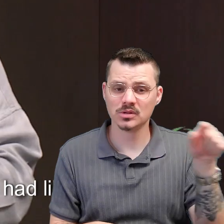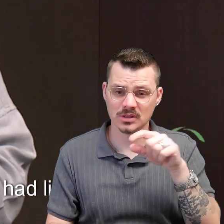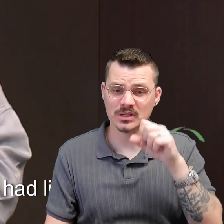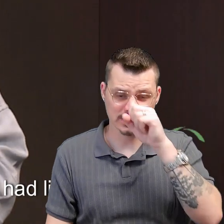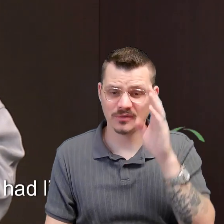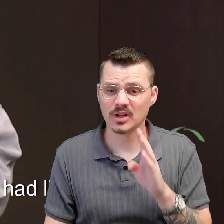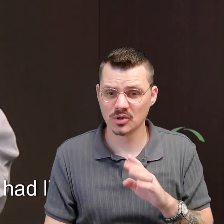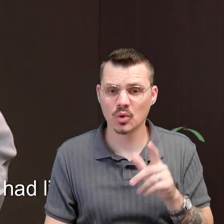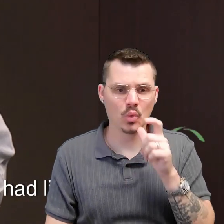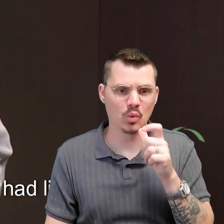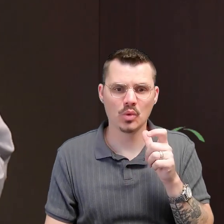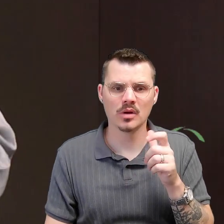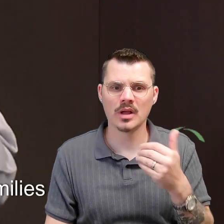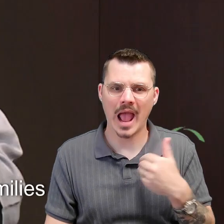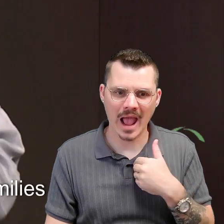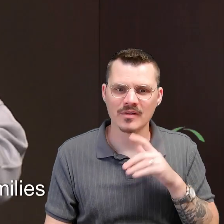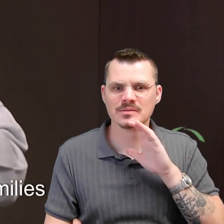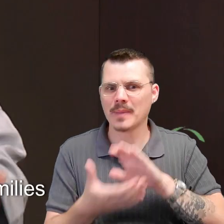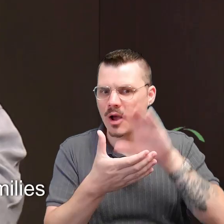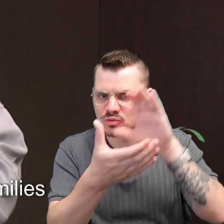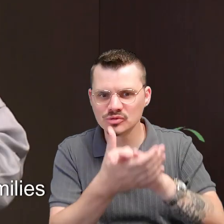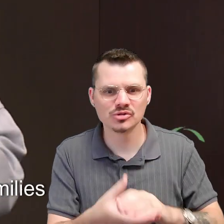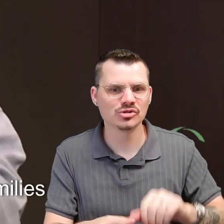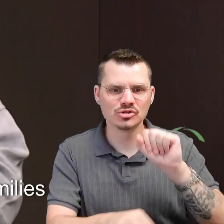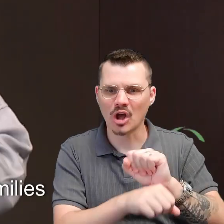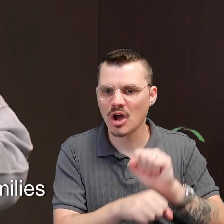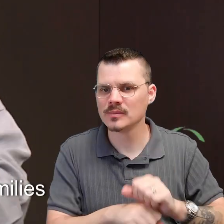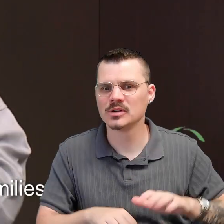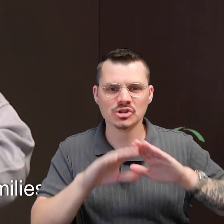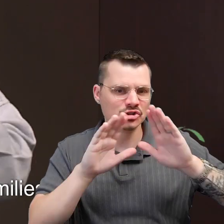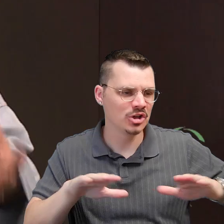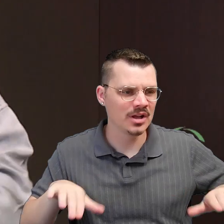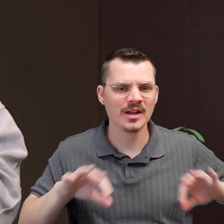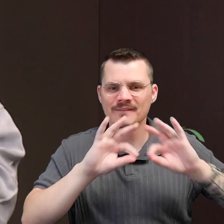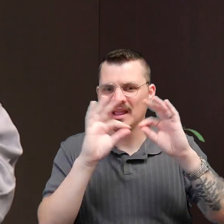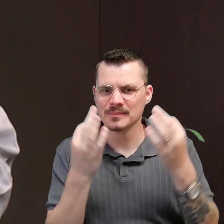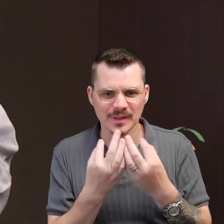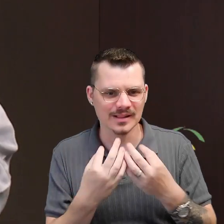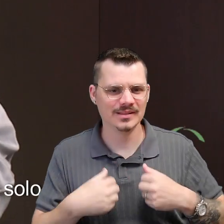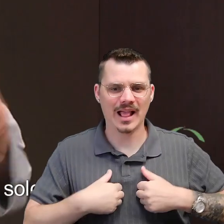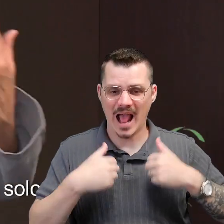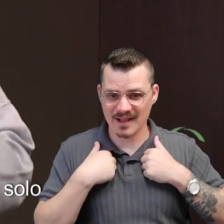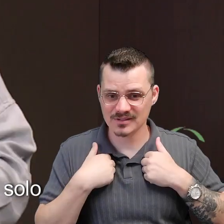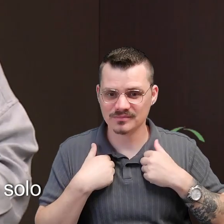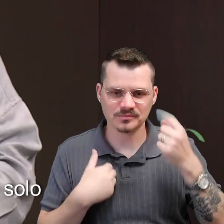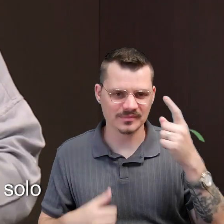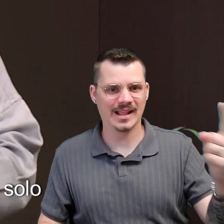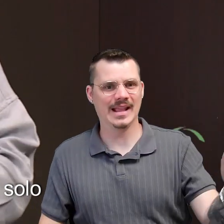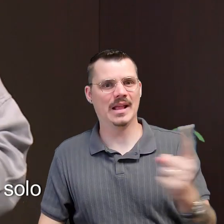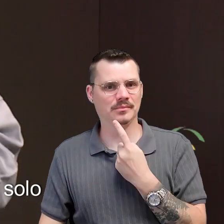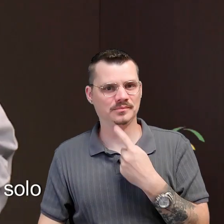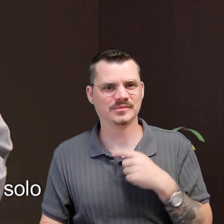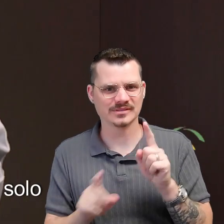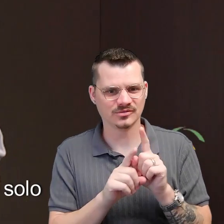with schizophrenia who had like spouses and jobs and children and families and lives. And they came to me as